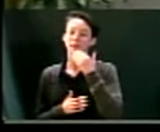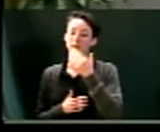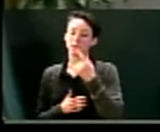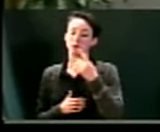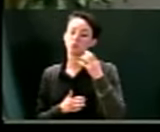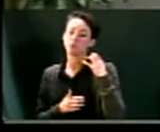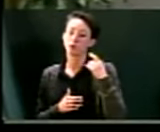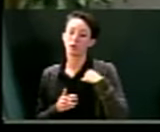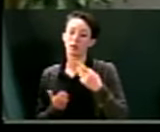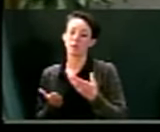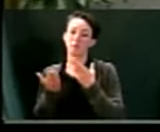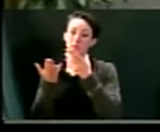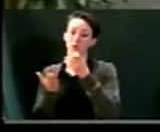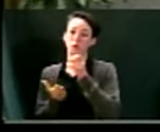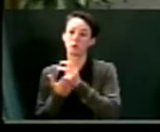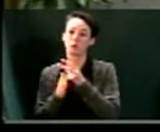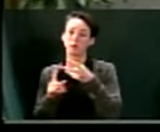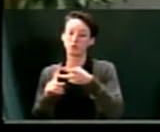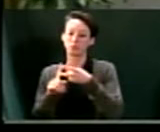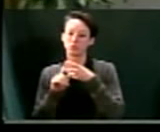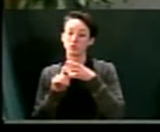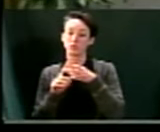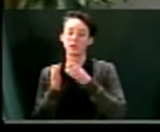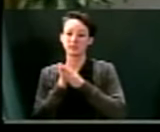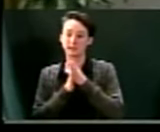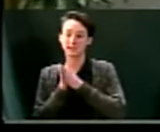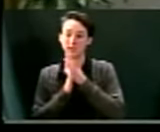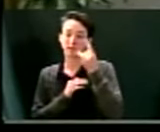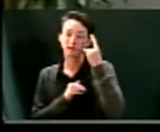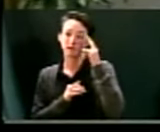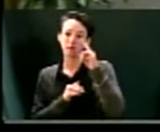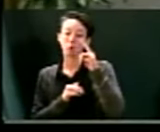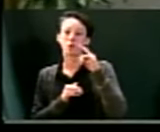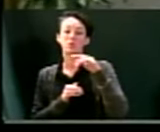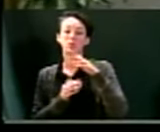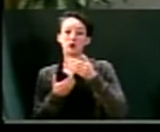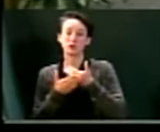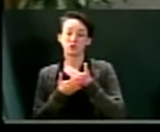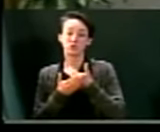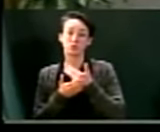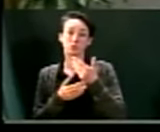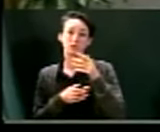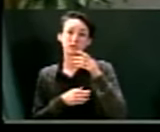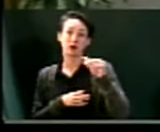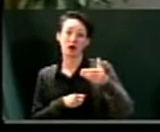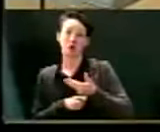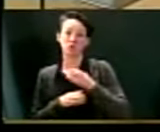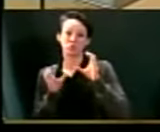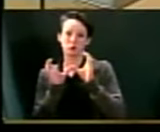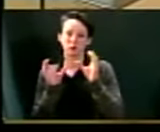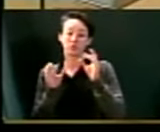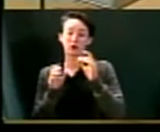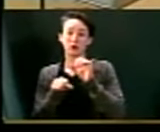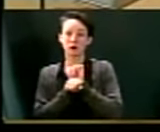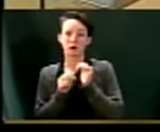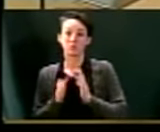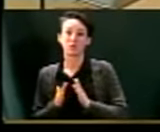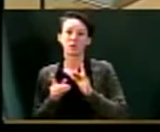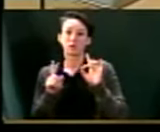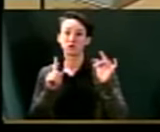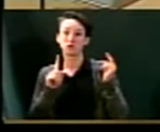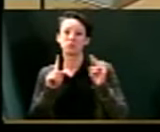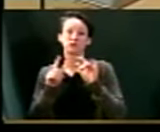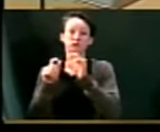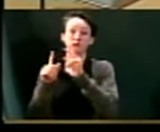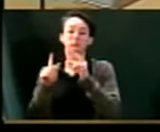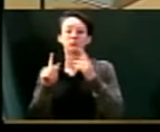a motion to approve the recruitment incentives for newly hired certified employees pursuing a special education